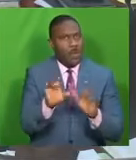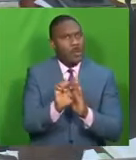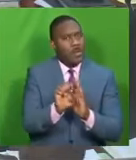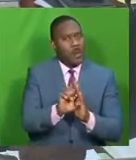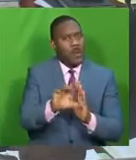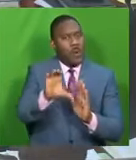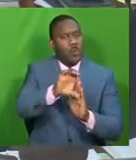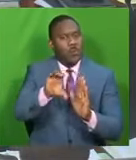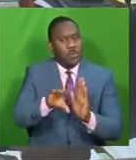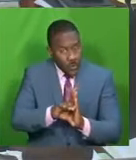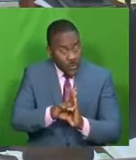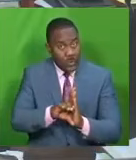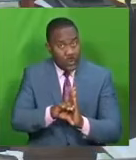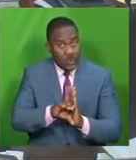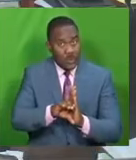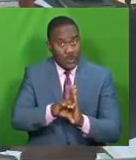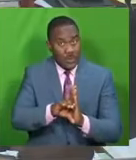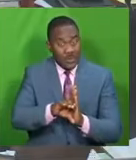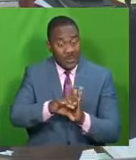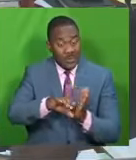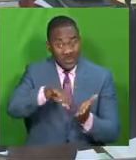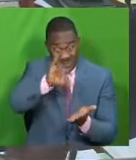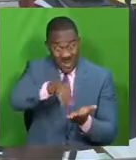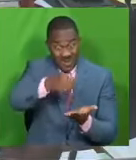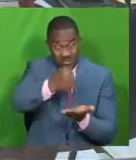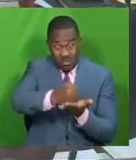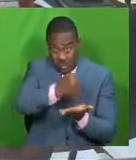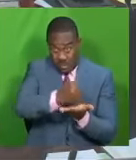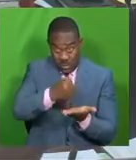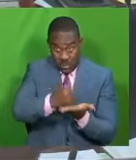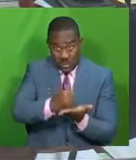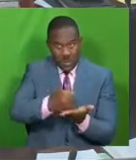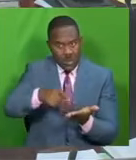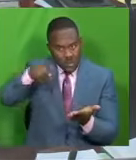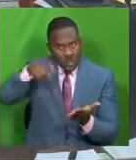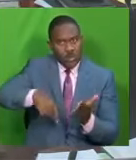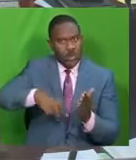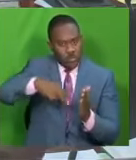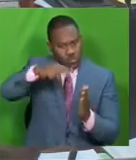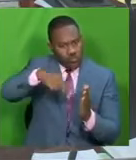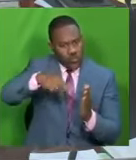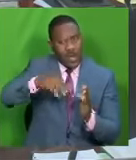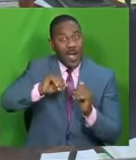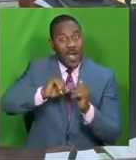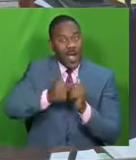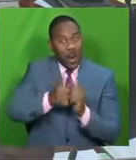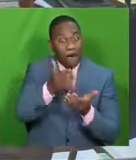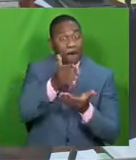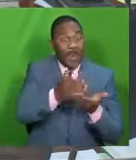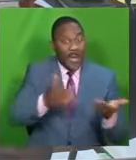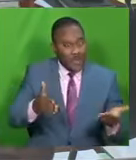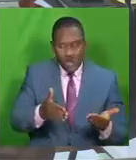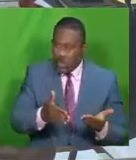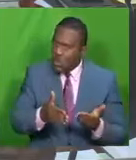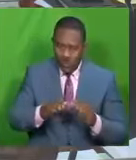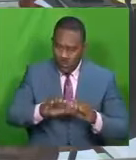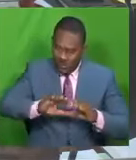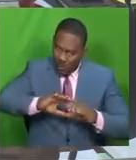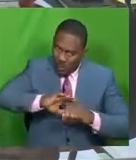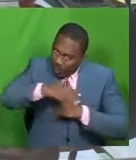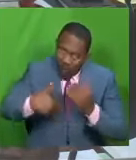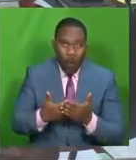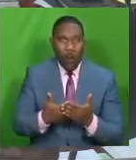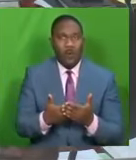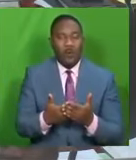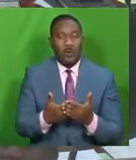Constitution, the document must be read as a whole. You must